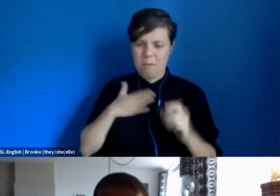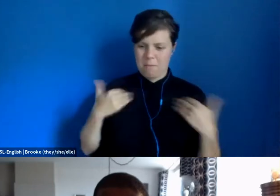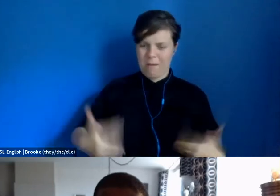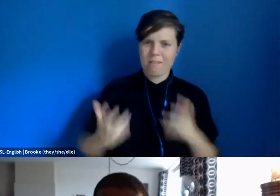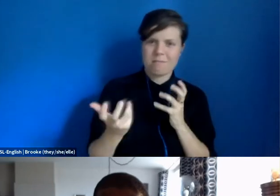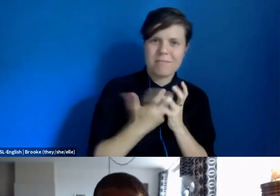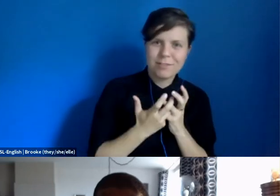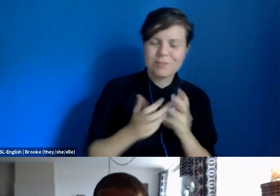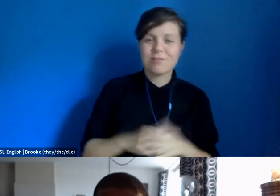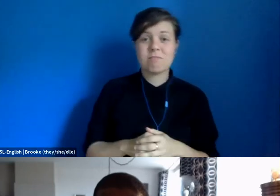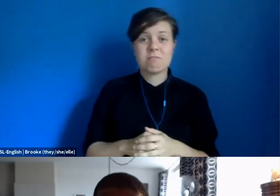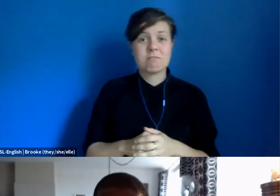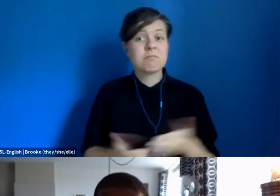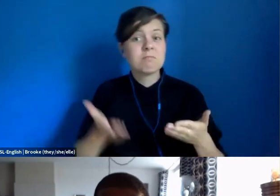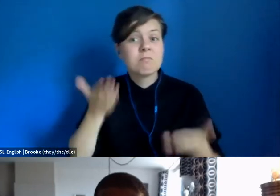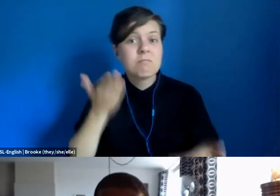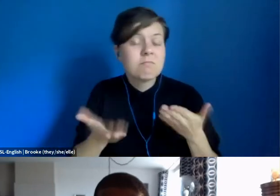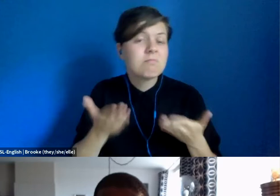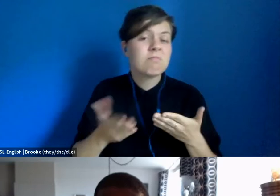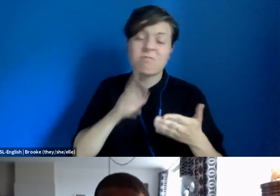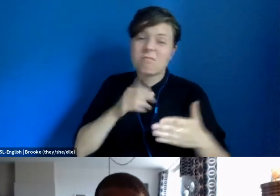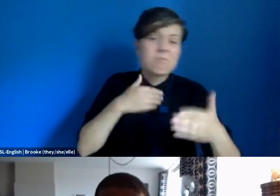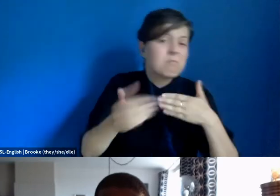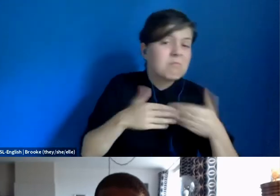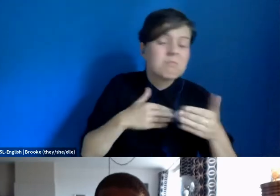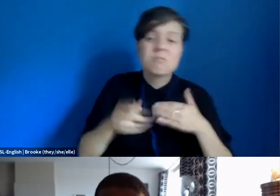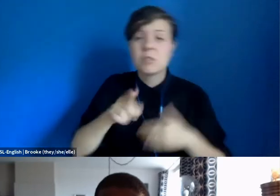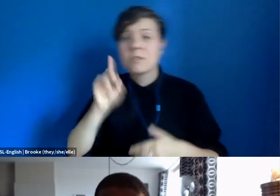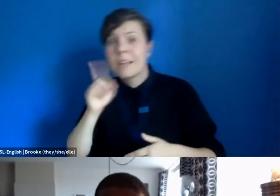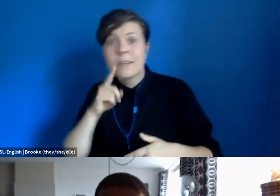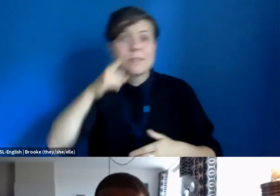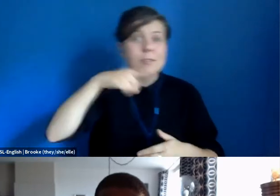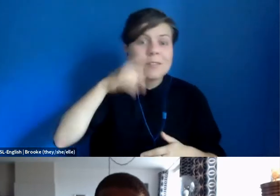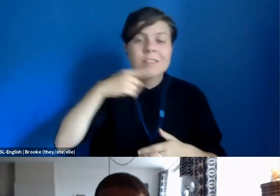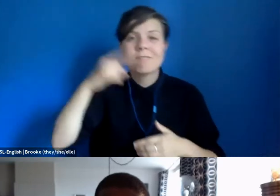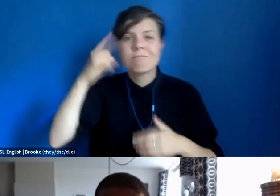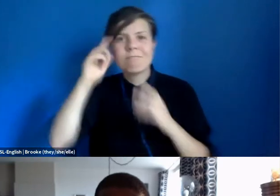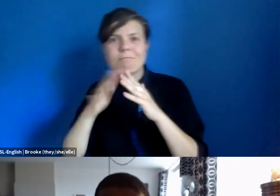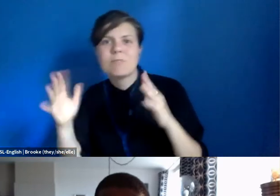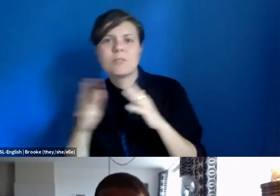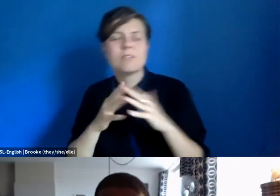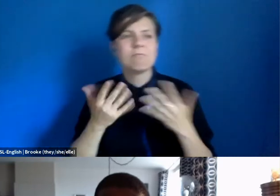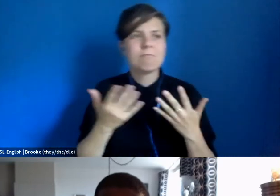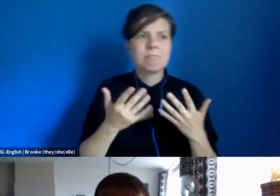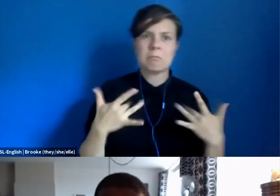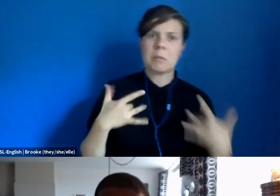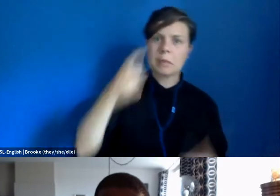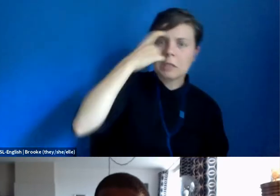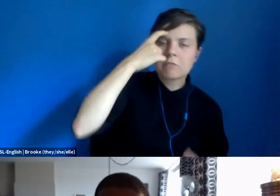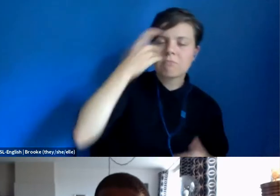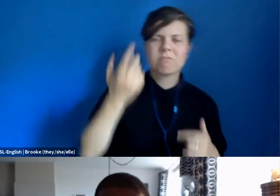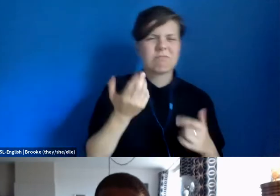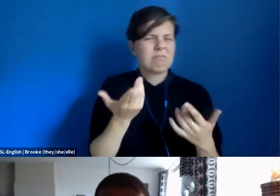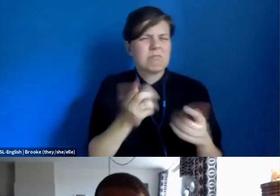as disabled, non-disabled, deaf, hearing, neurotypical, neurodivergent. I mean, it happens to some extent, and it's something that we wanted to really push